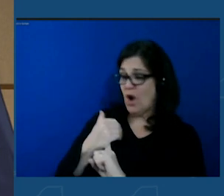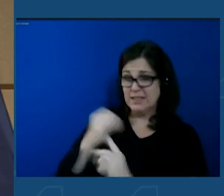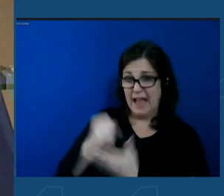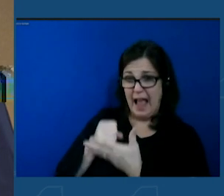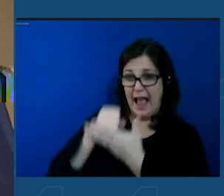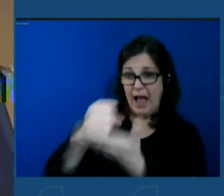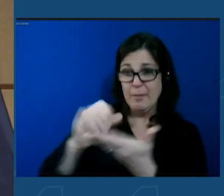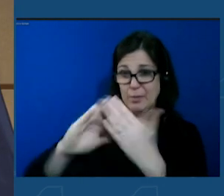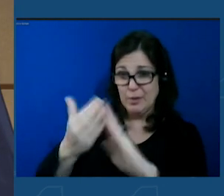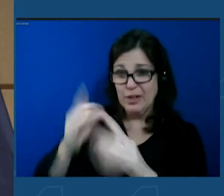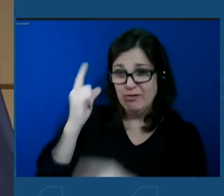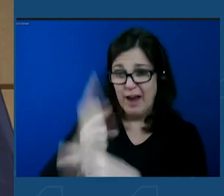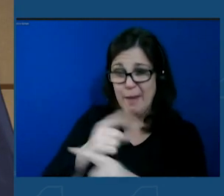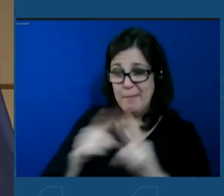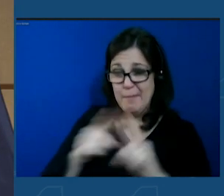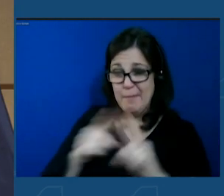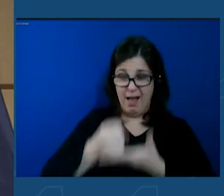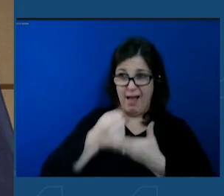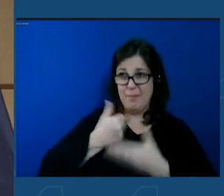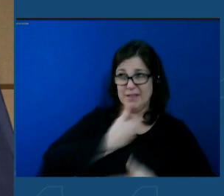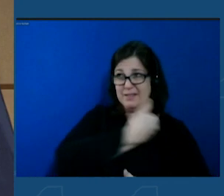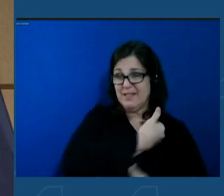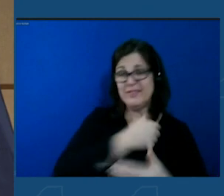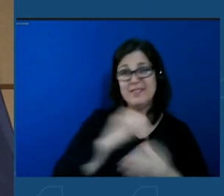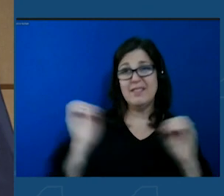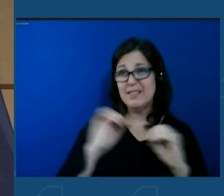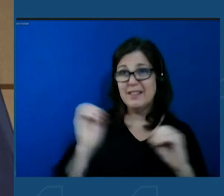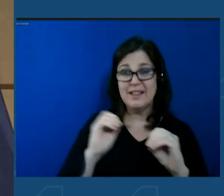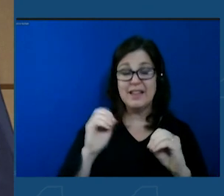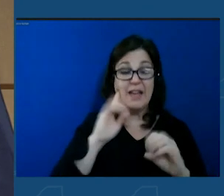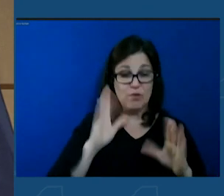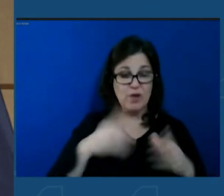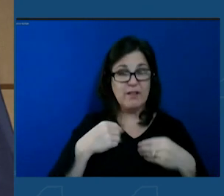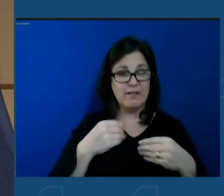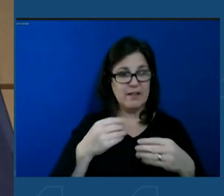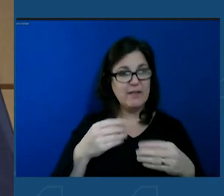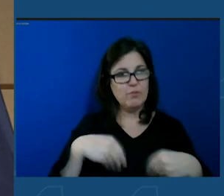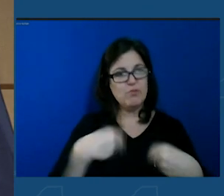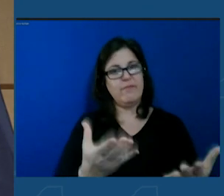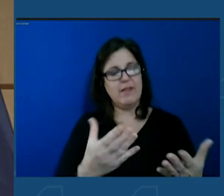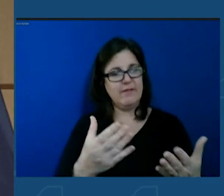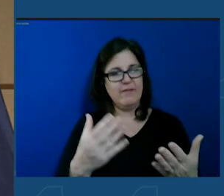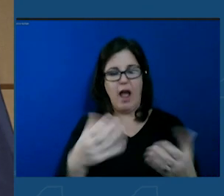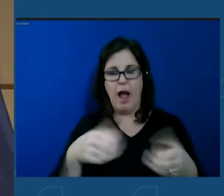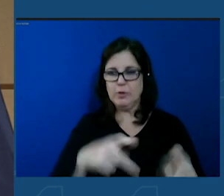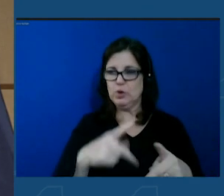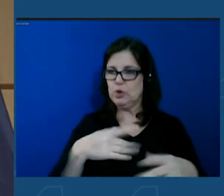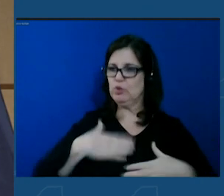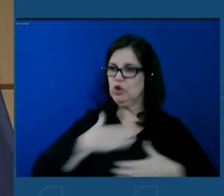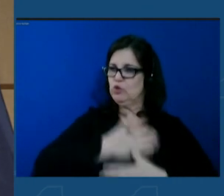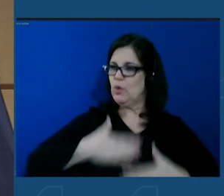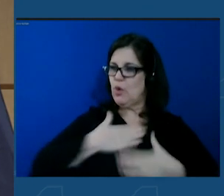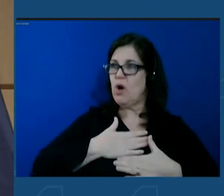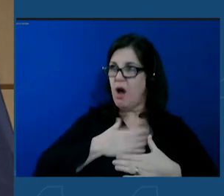from our heart and if you provide us with an opportunity that we would actually like. You know, because not everybody,